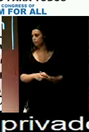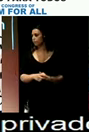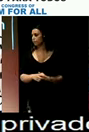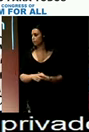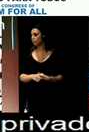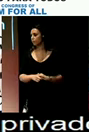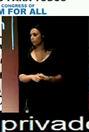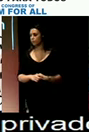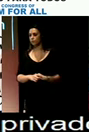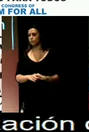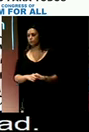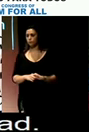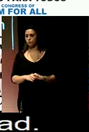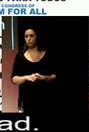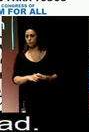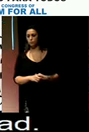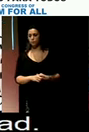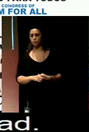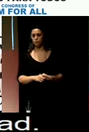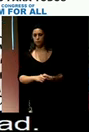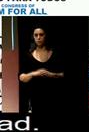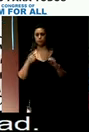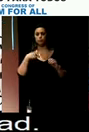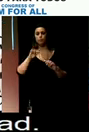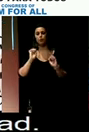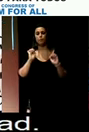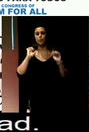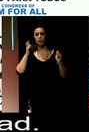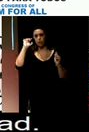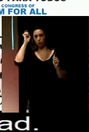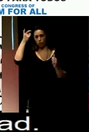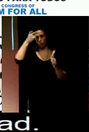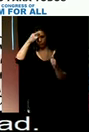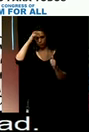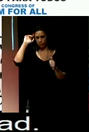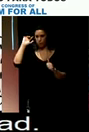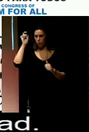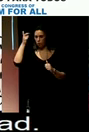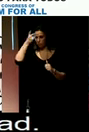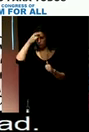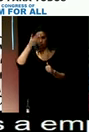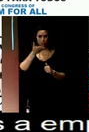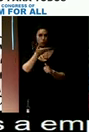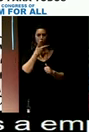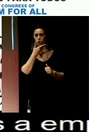Starting with some concepts, we all know accessible tourism is also known as inclusive tour